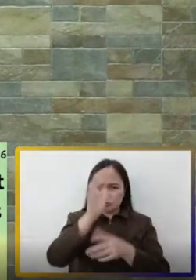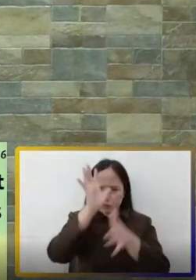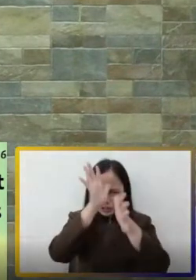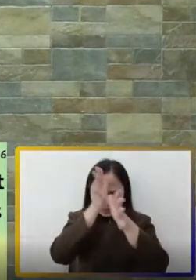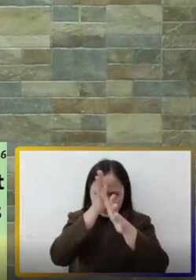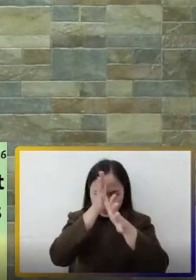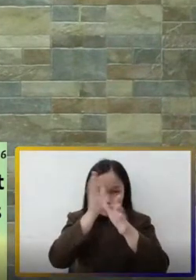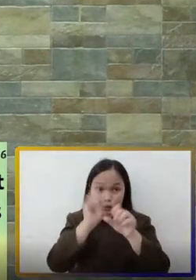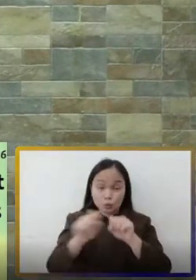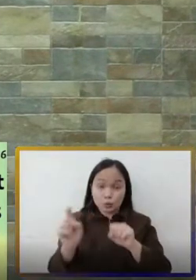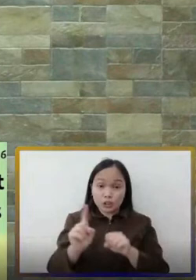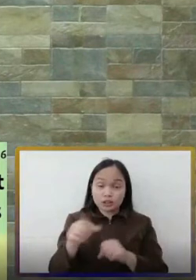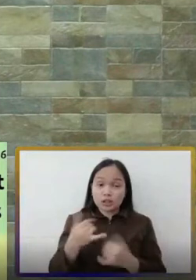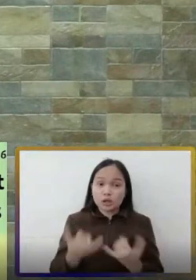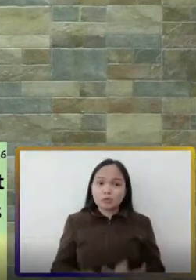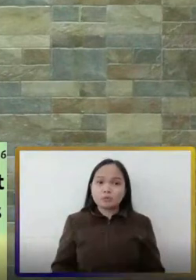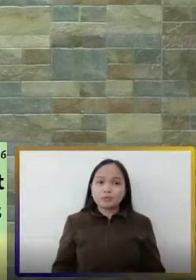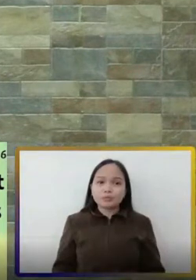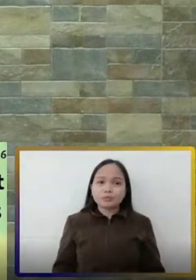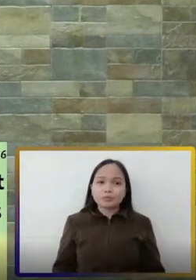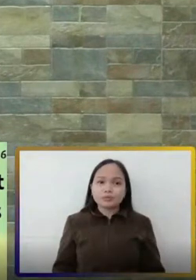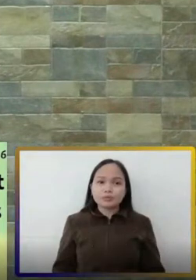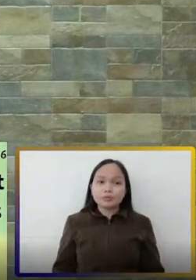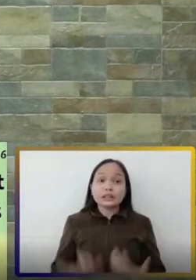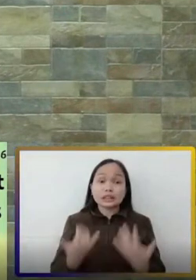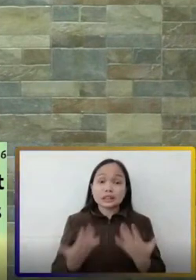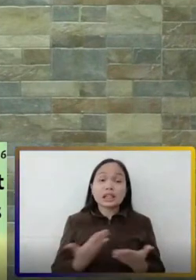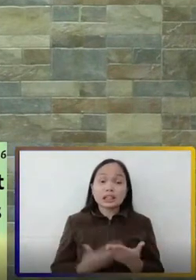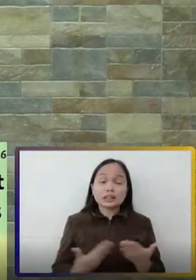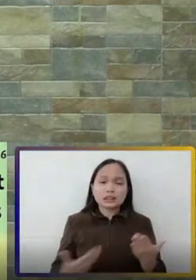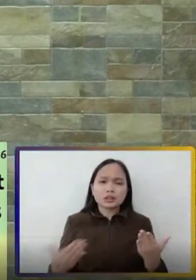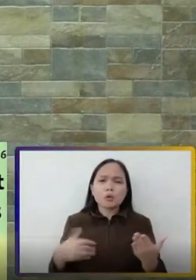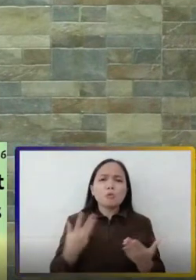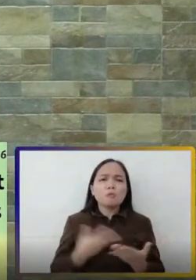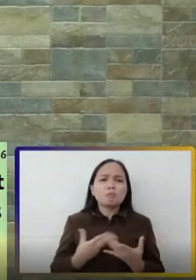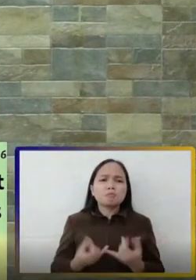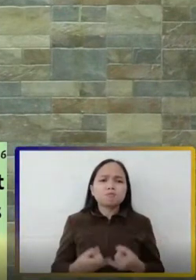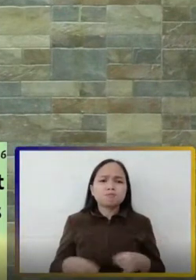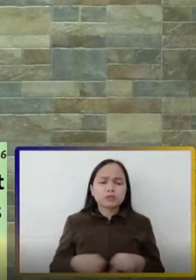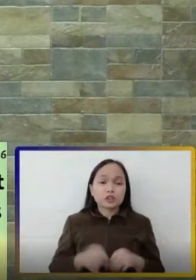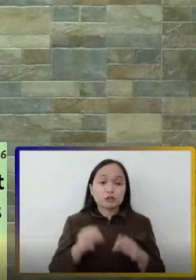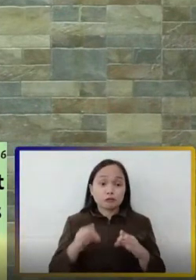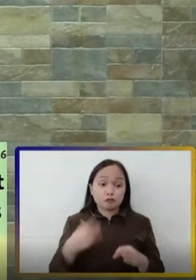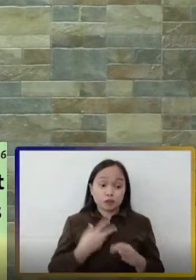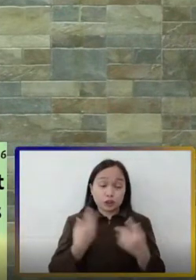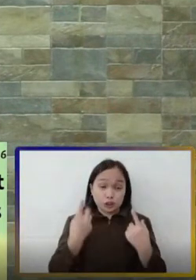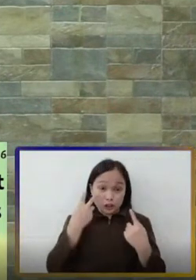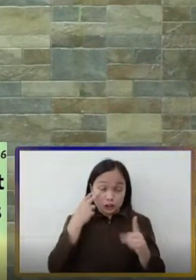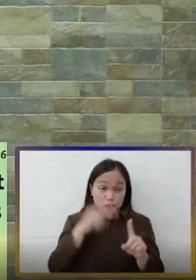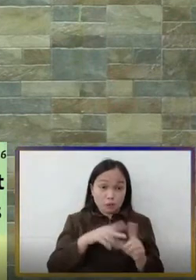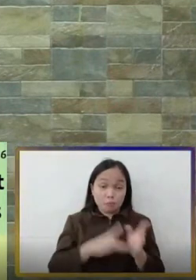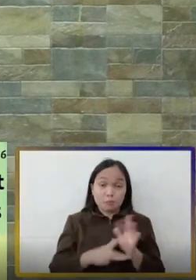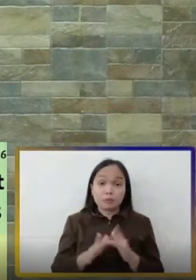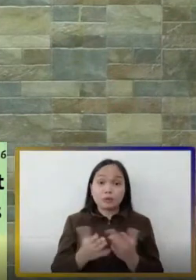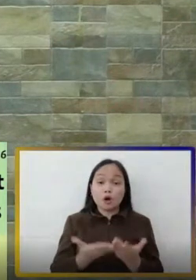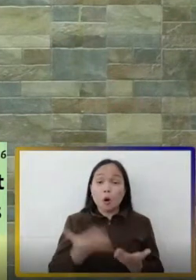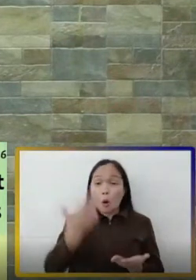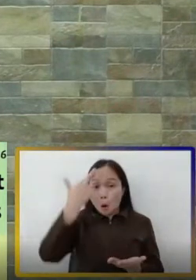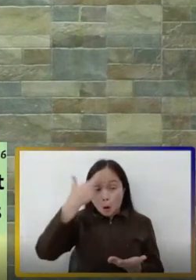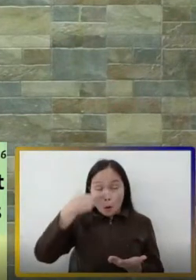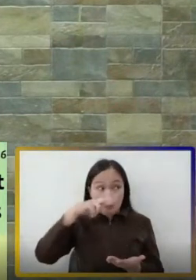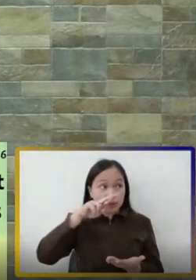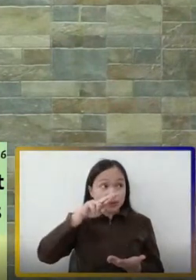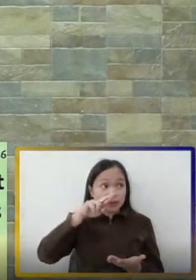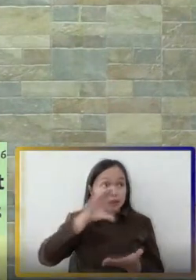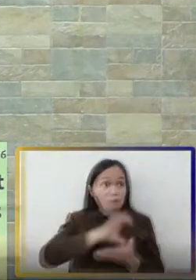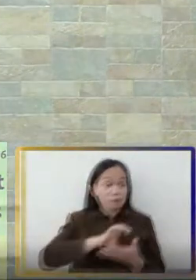Now, here is the thing that is very important about it. If you will go to the book of Romans chapter 3, let's go.